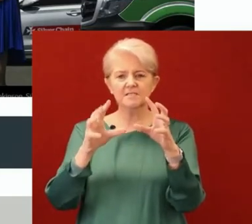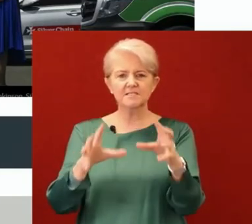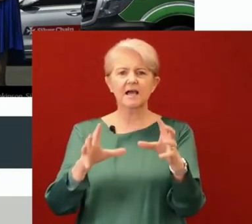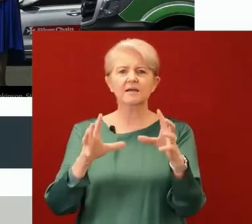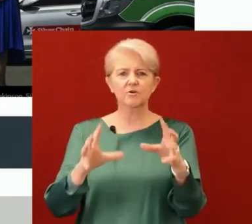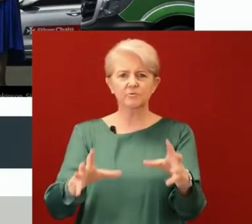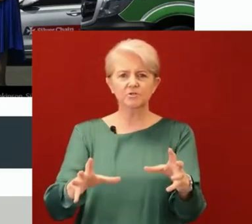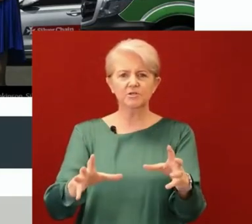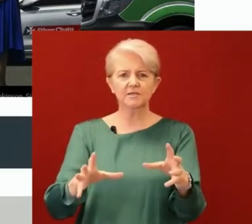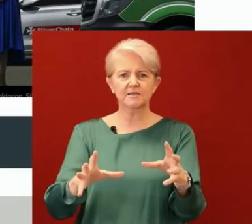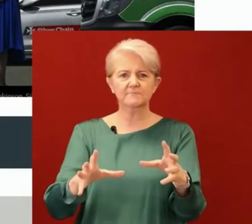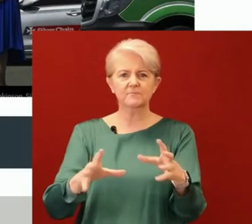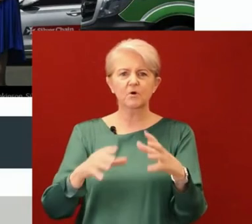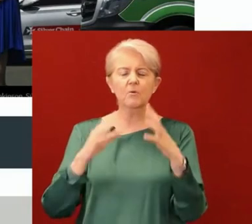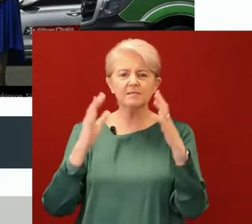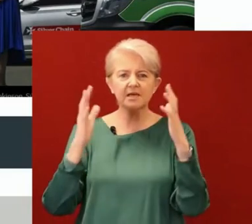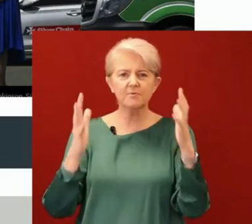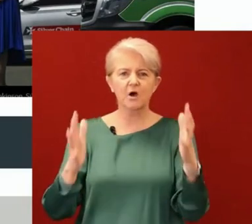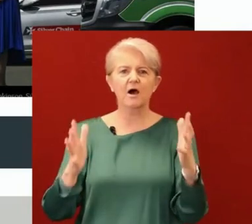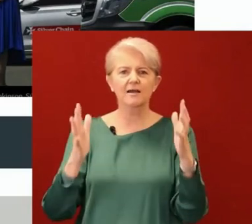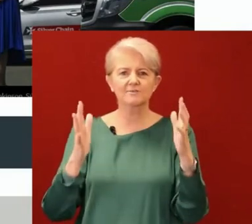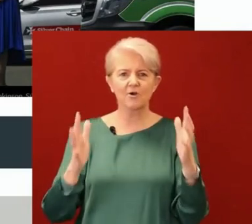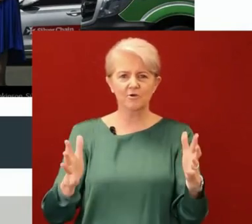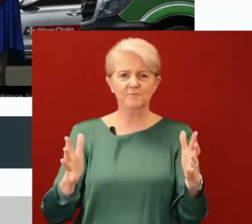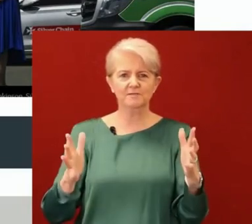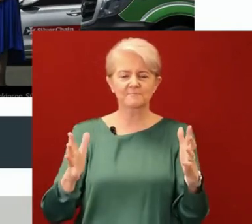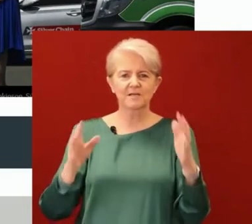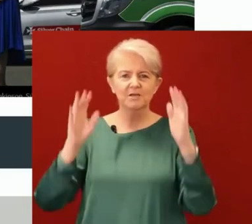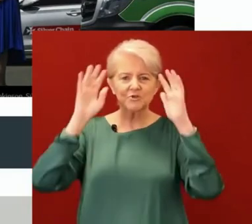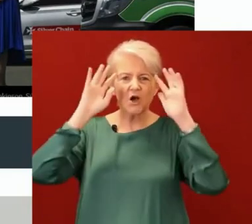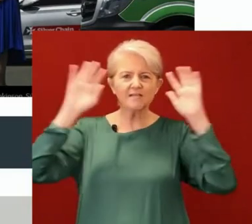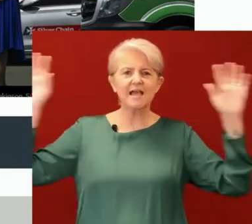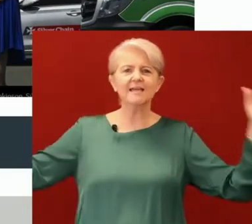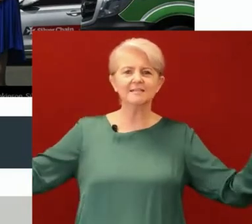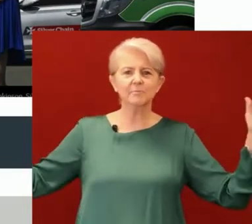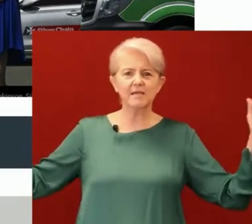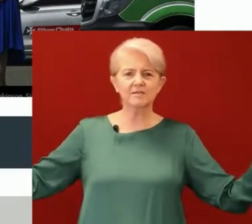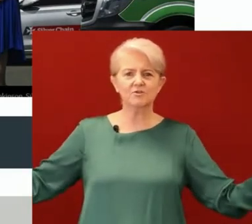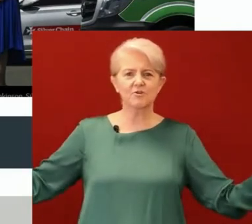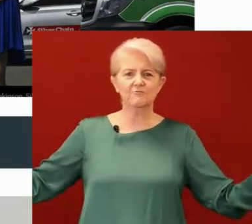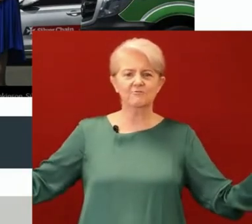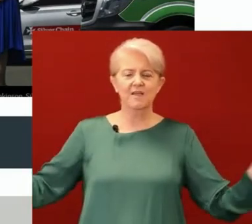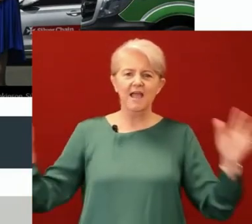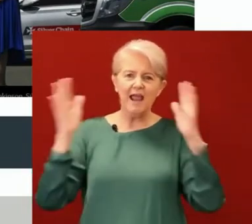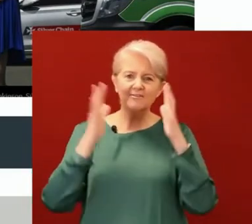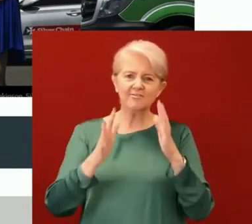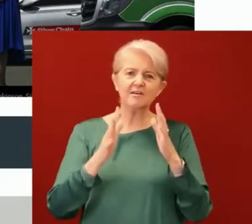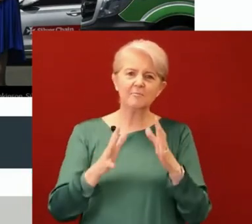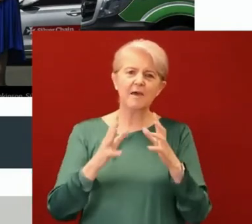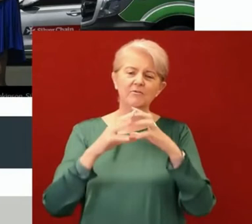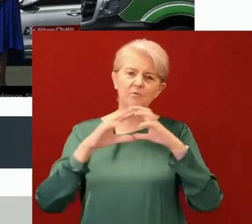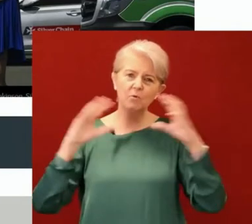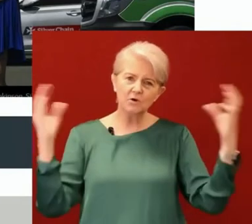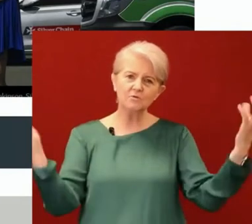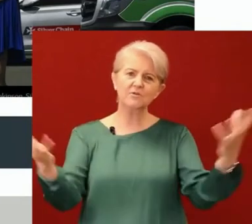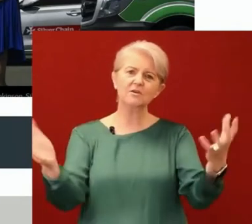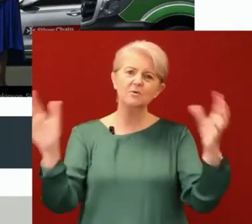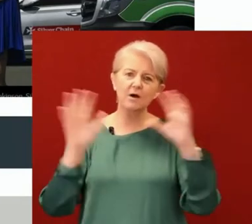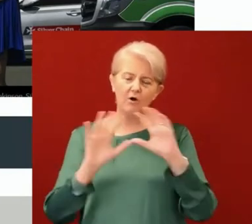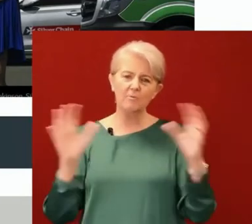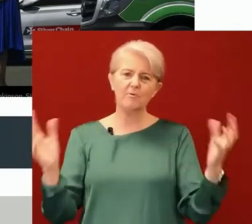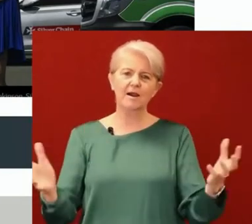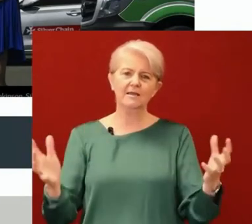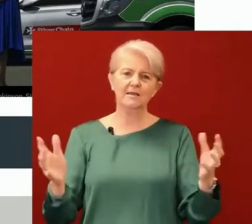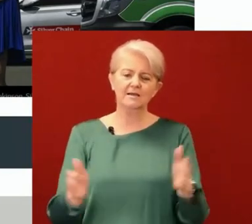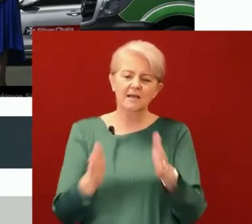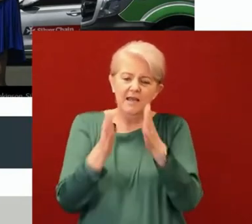never discard an opportunity. Always keep your eyes open. Try and take the blinkers off and think about the world that you